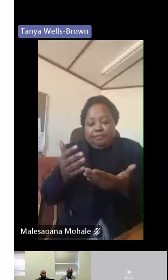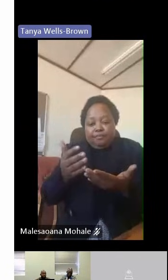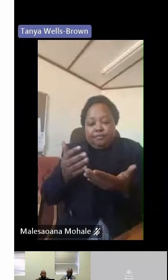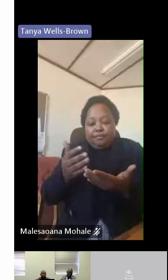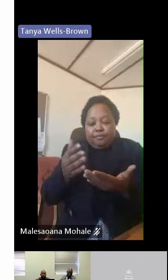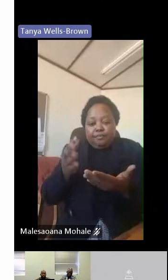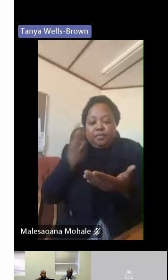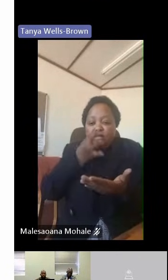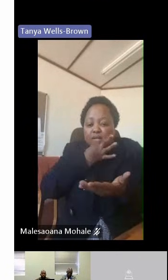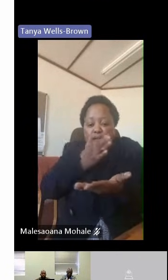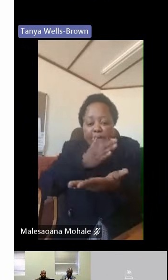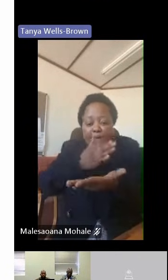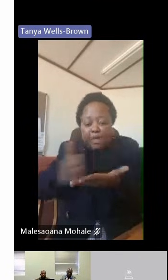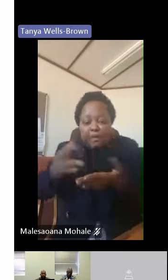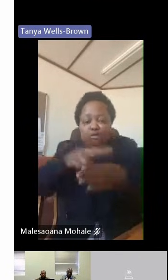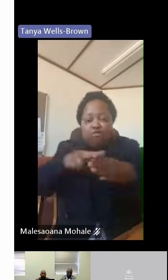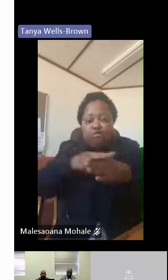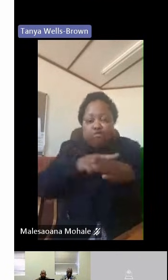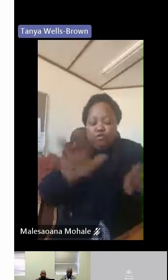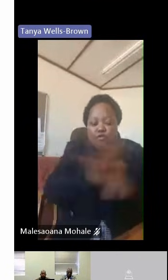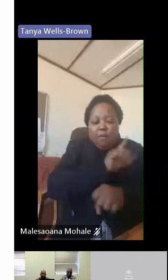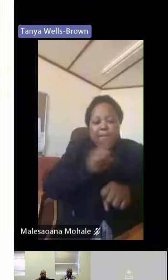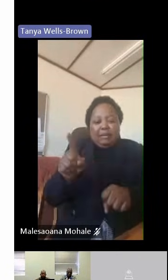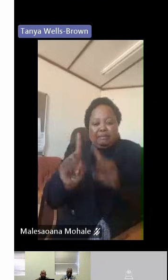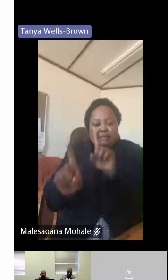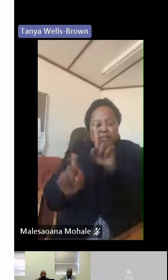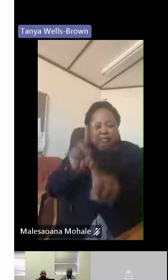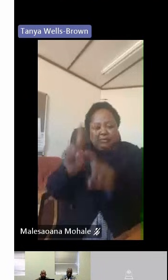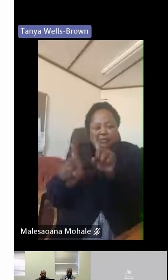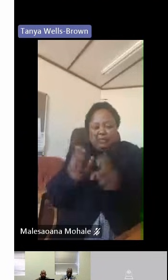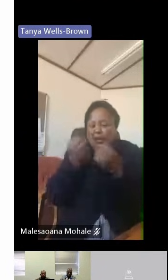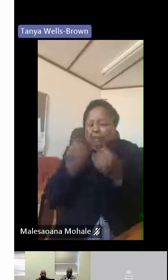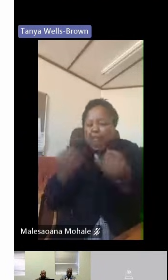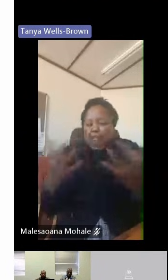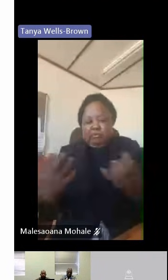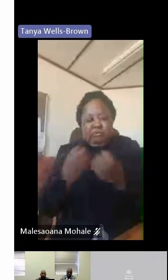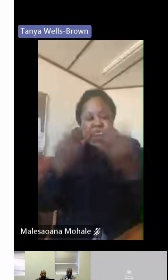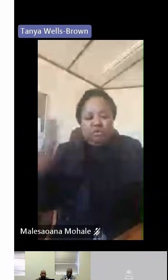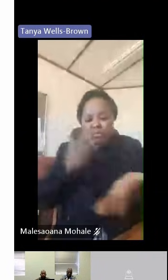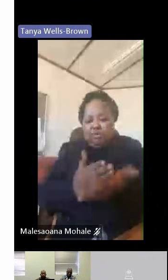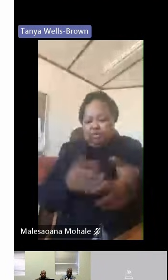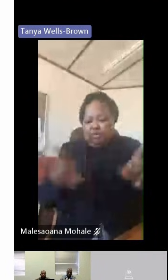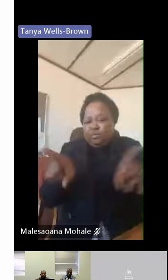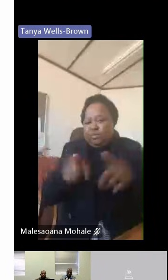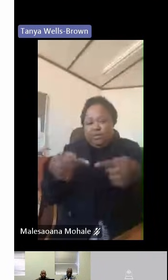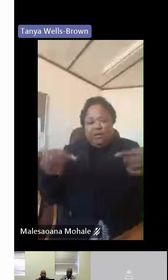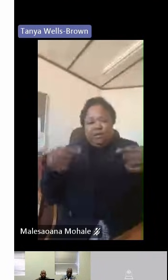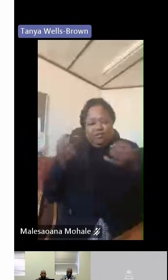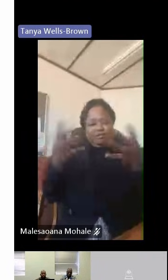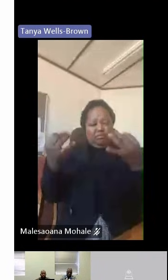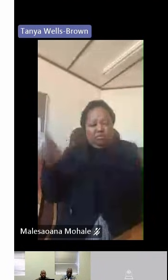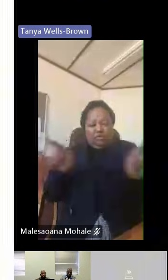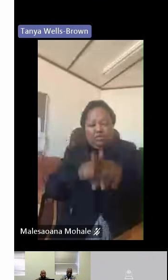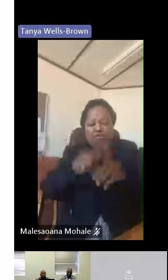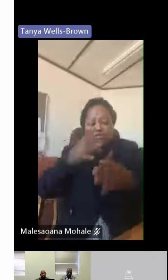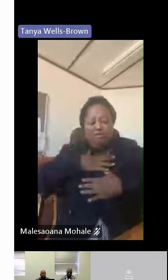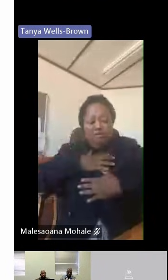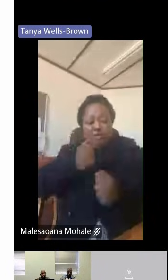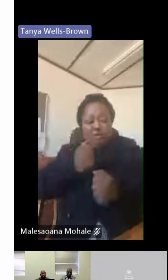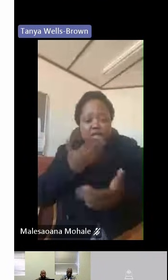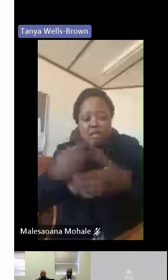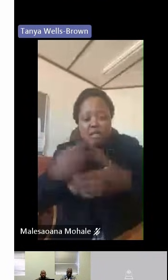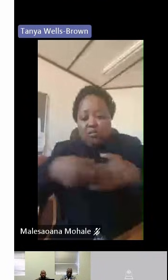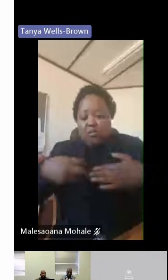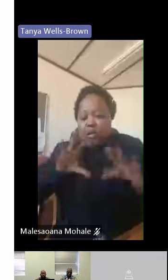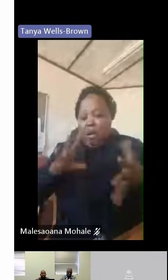useful, but there was still a lot of questions and still a lot of gaps and lack of confidence in how to respond. A lot of the